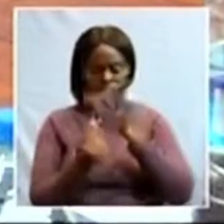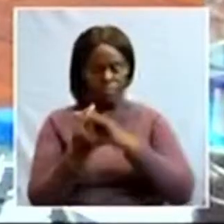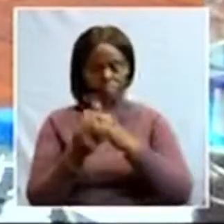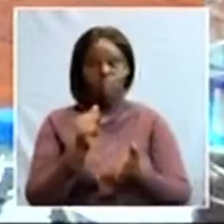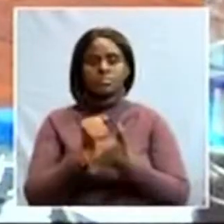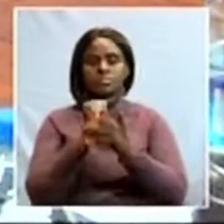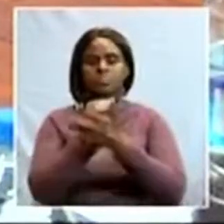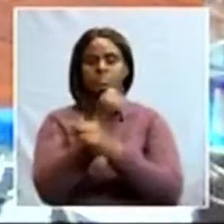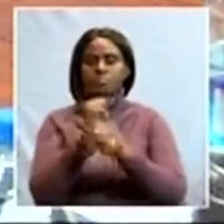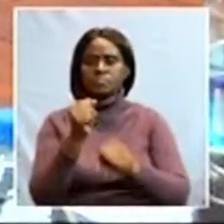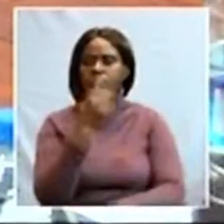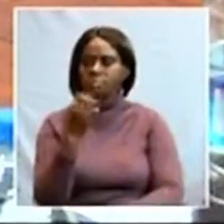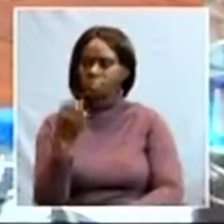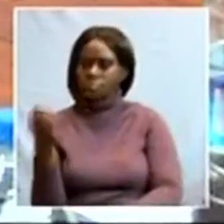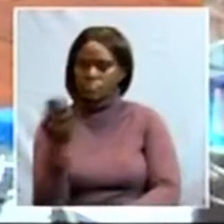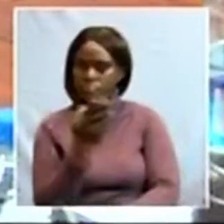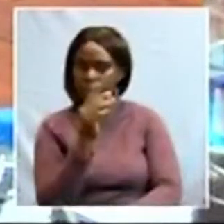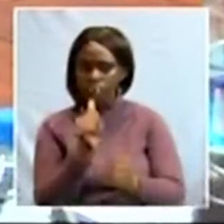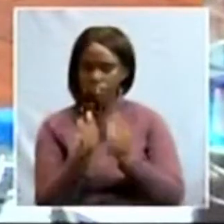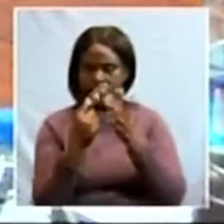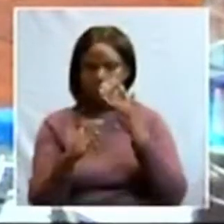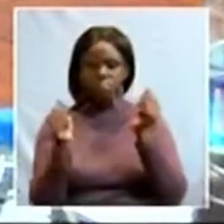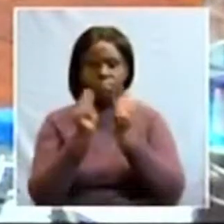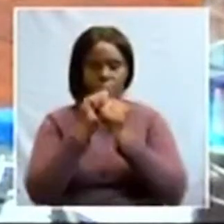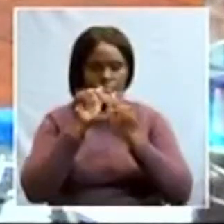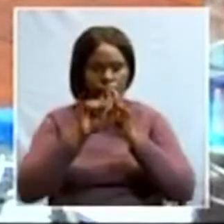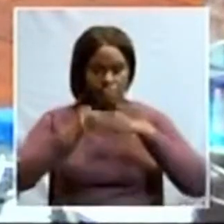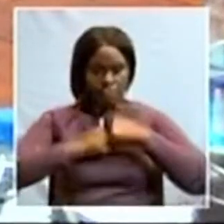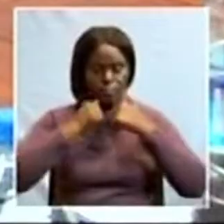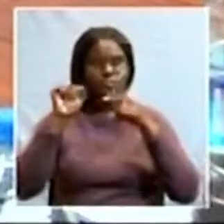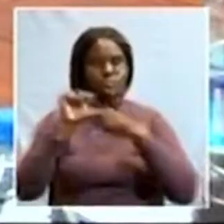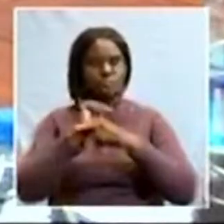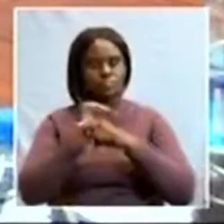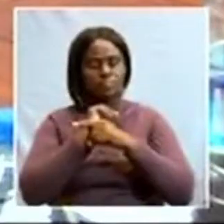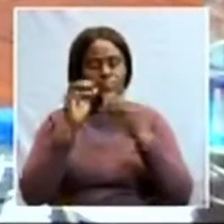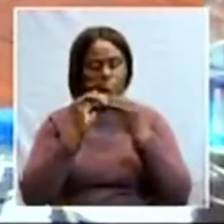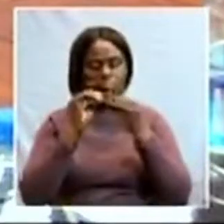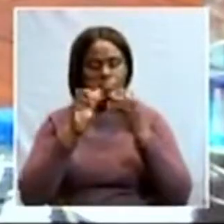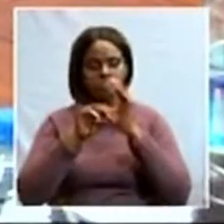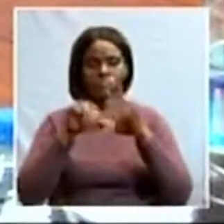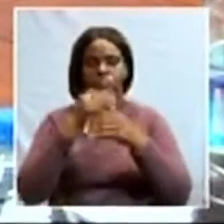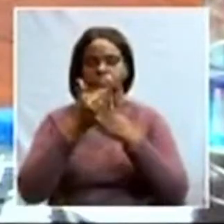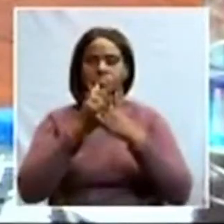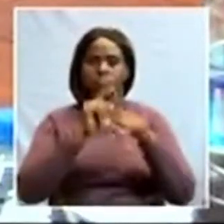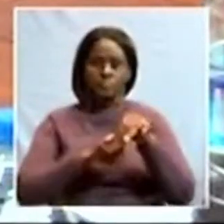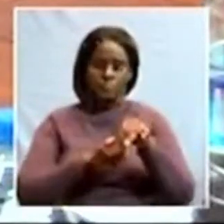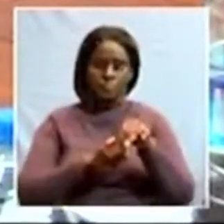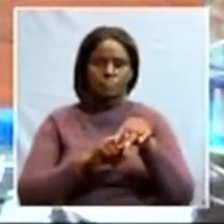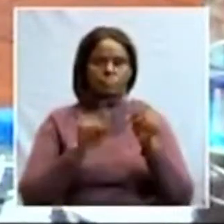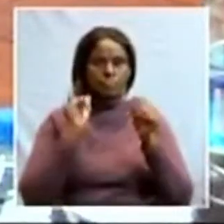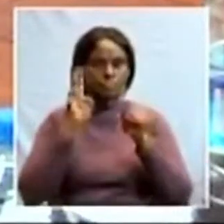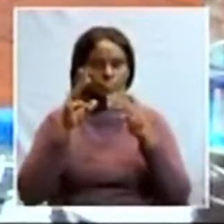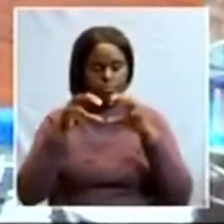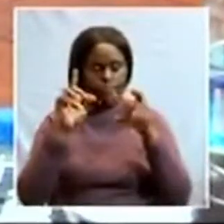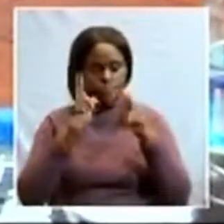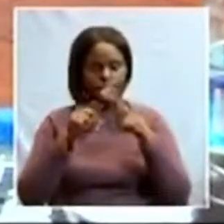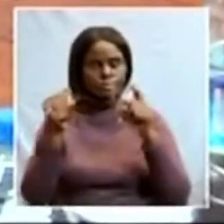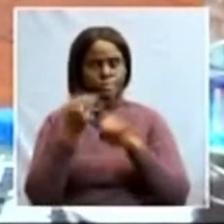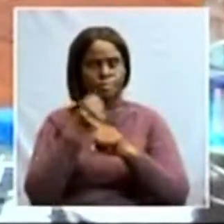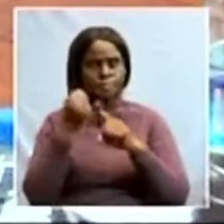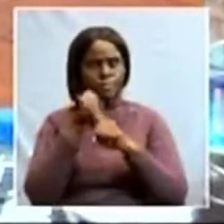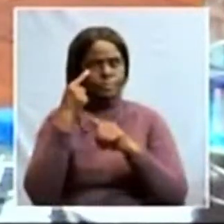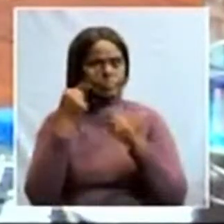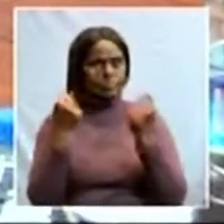rescue equipment which are within our capacity at all times and we will continue lobbying